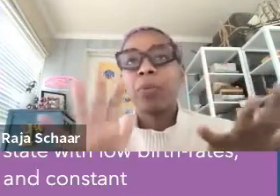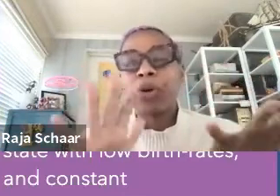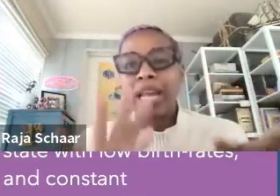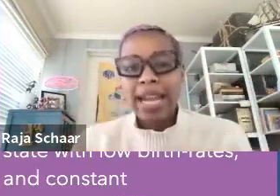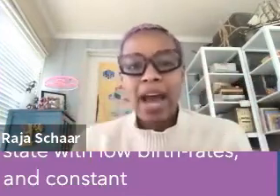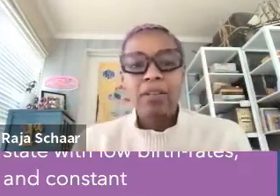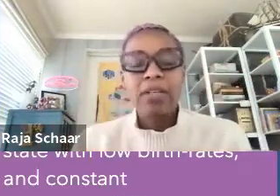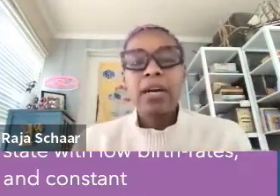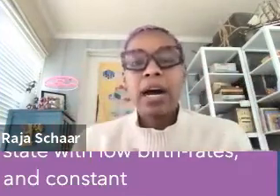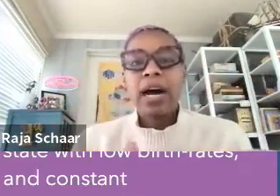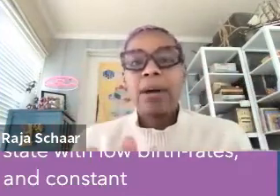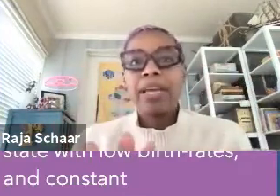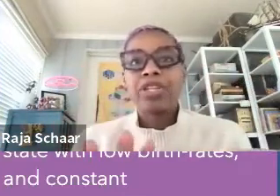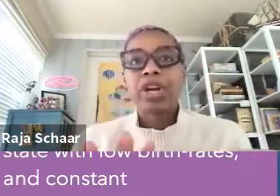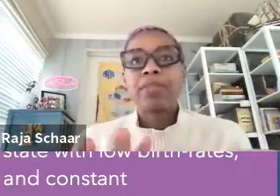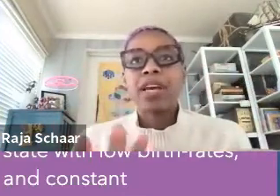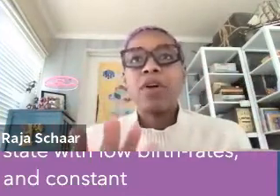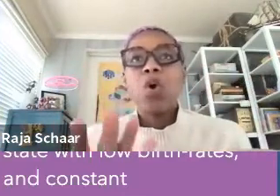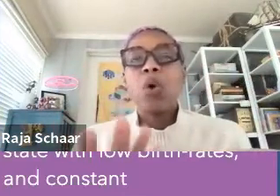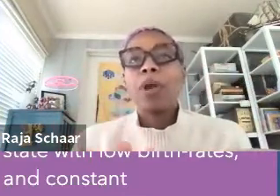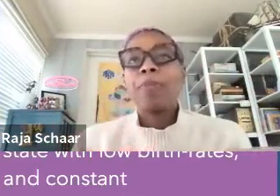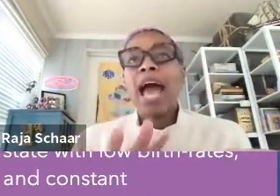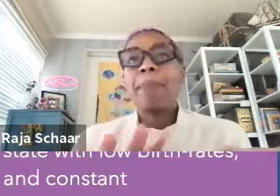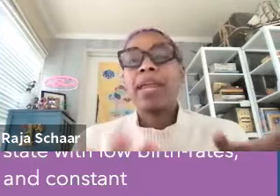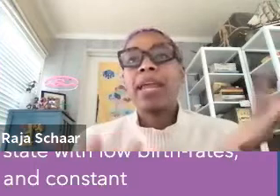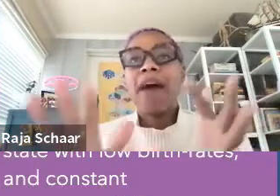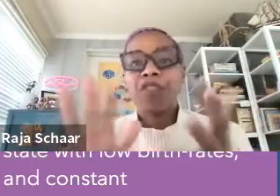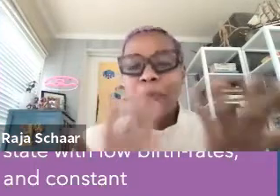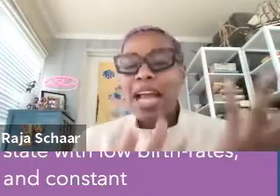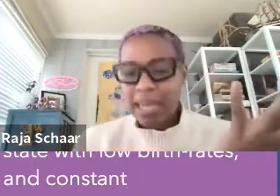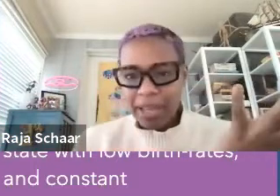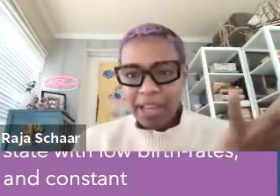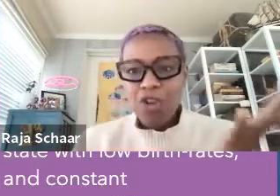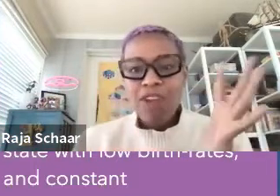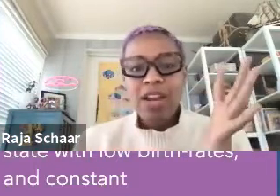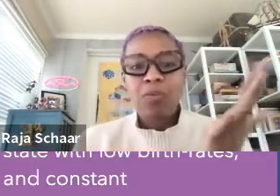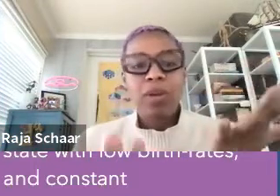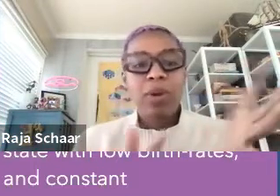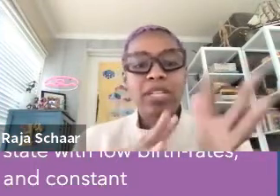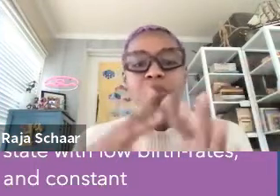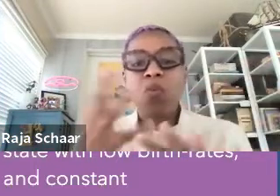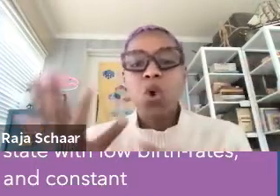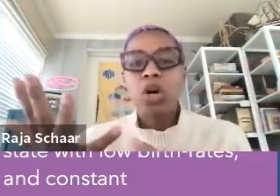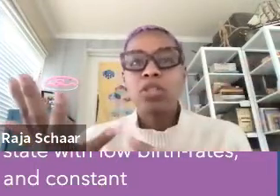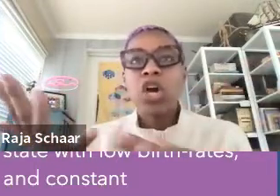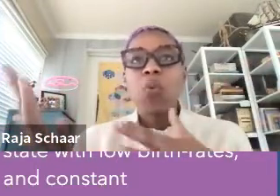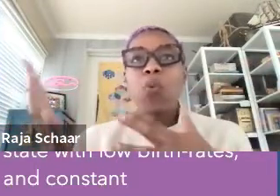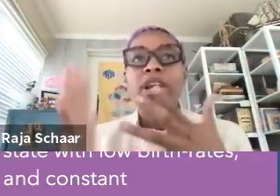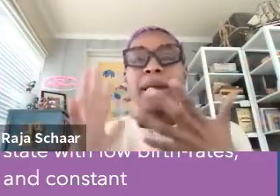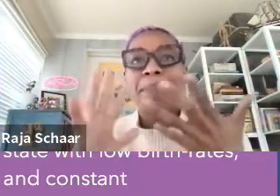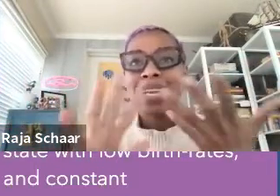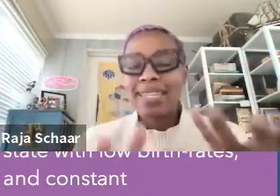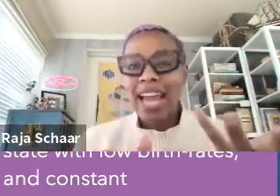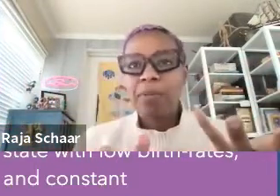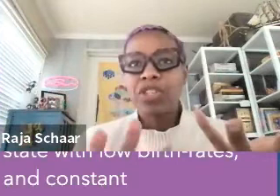similarly what we're in now in terms of what would be happening after a pandemic, right? What sort of world